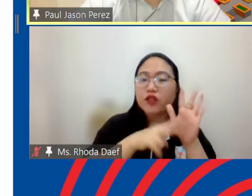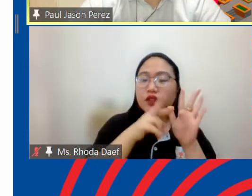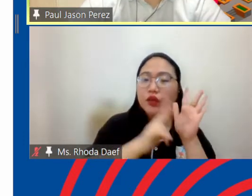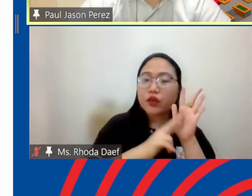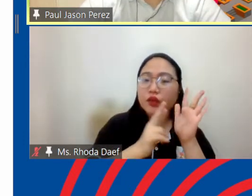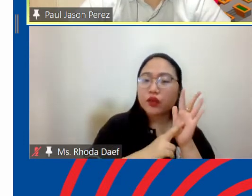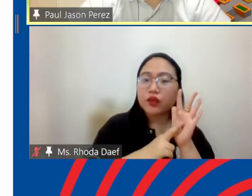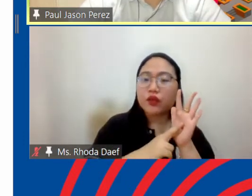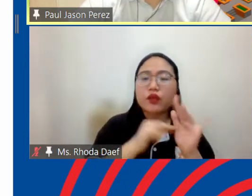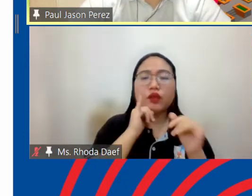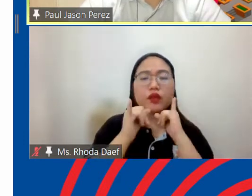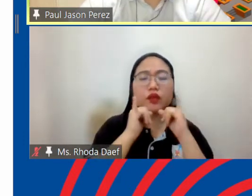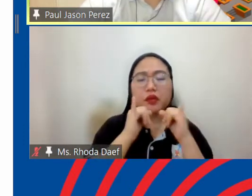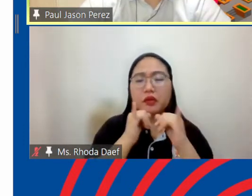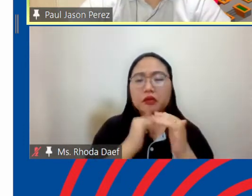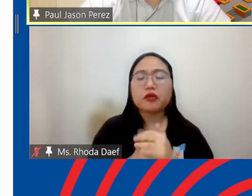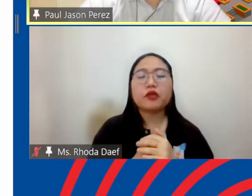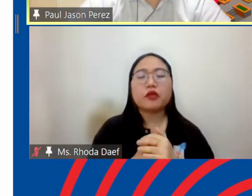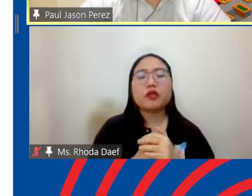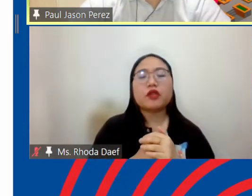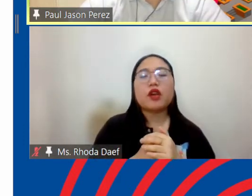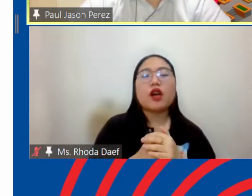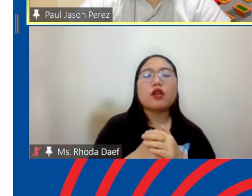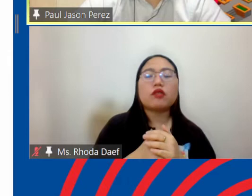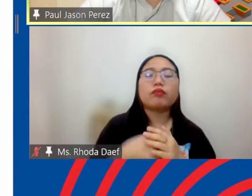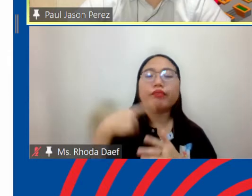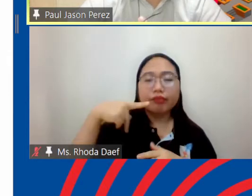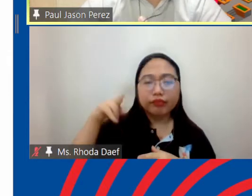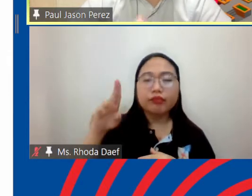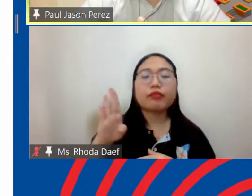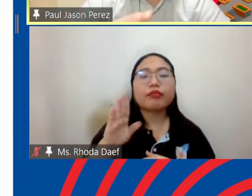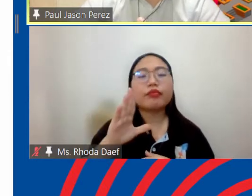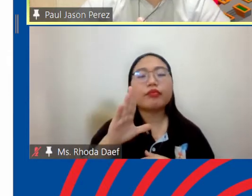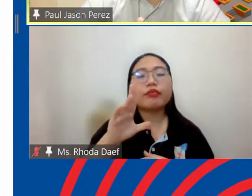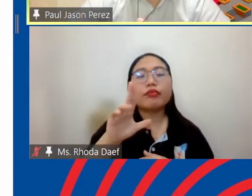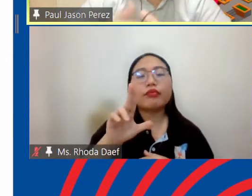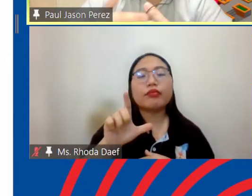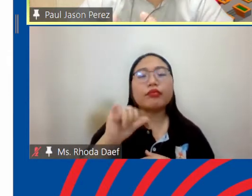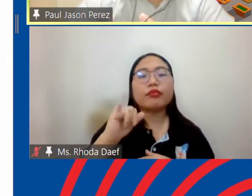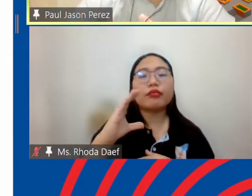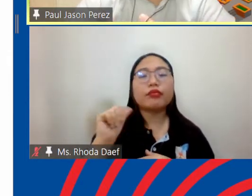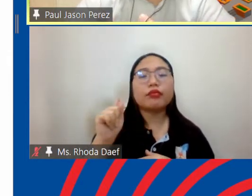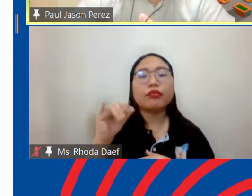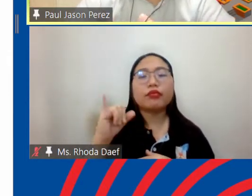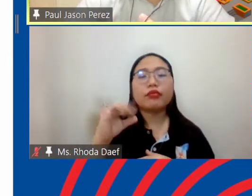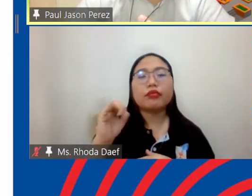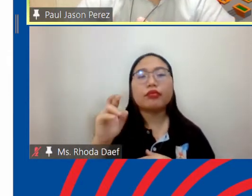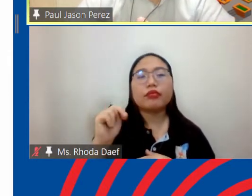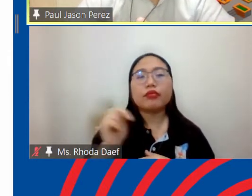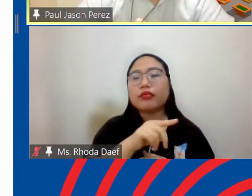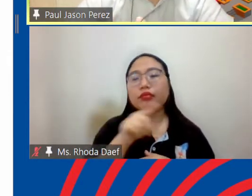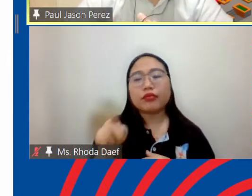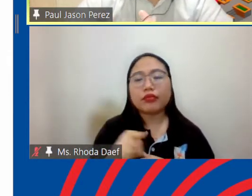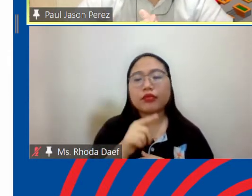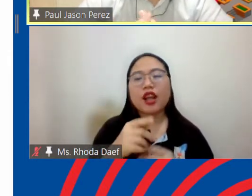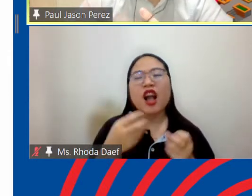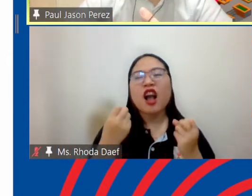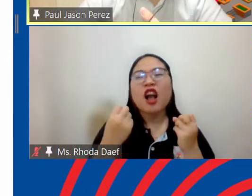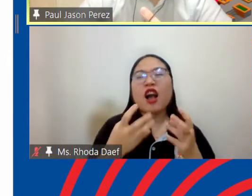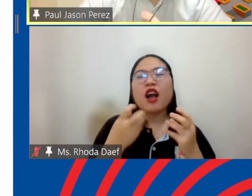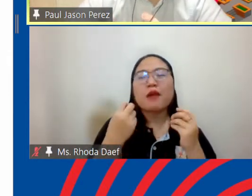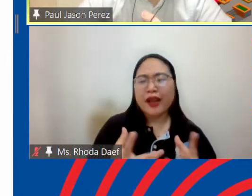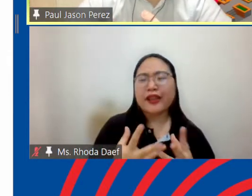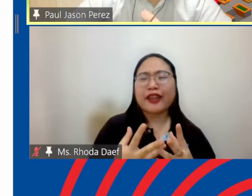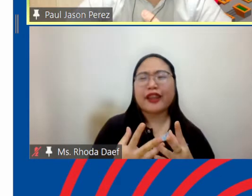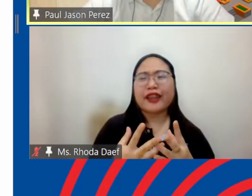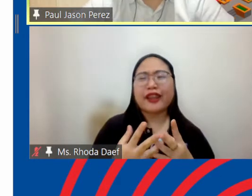or interview transcripts, publications. There's no way that this list is an exhaustive list. There can be so